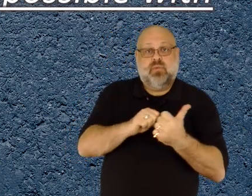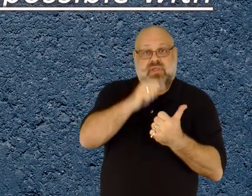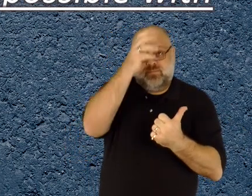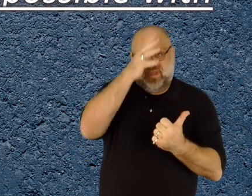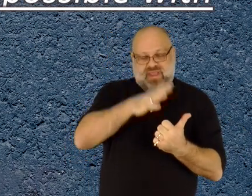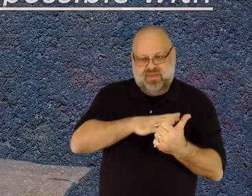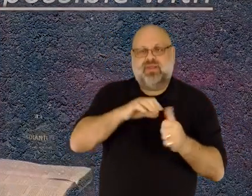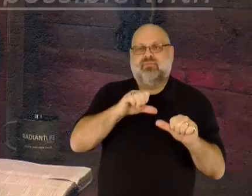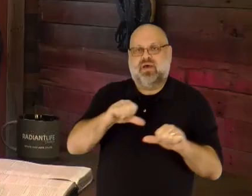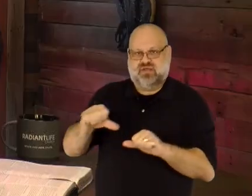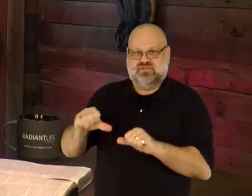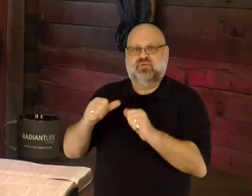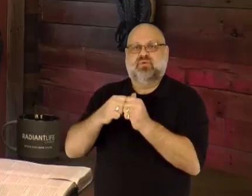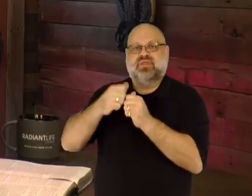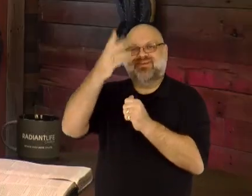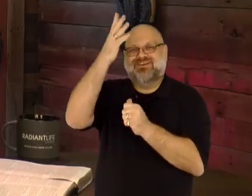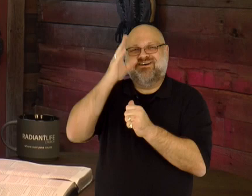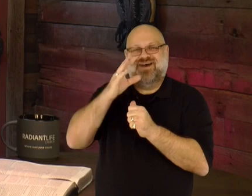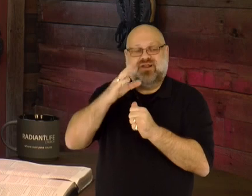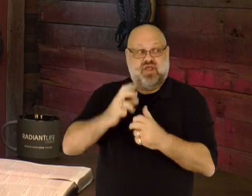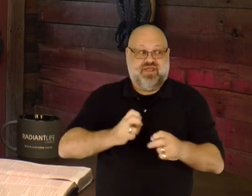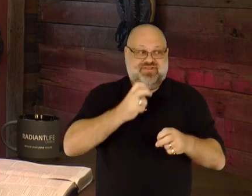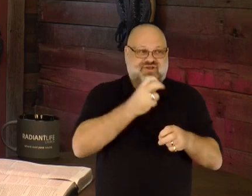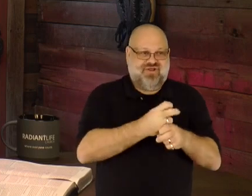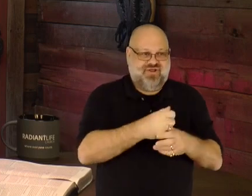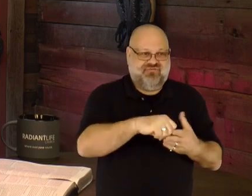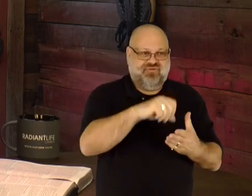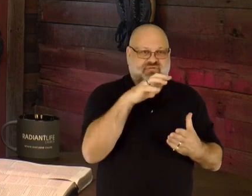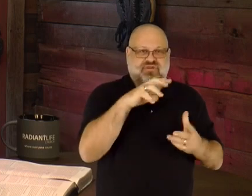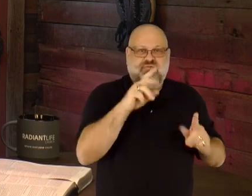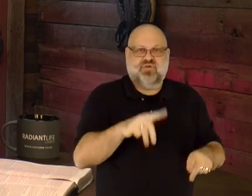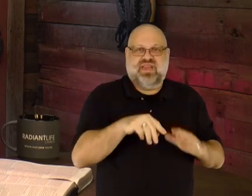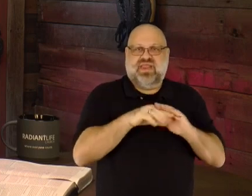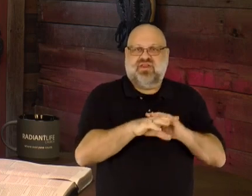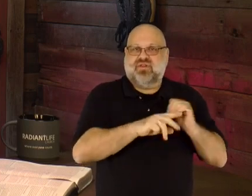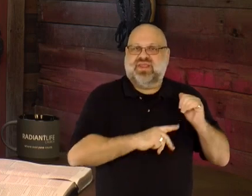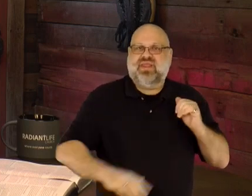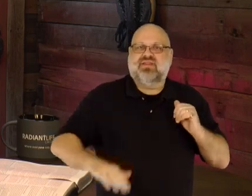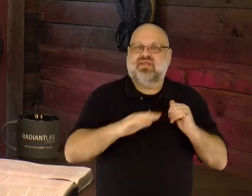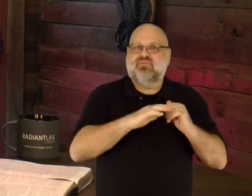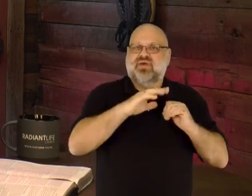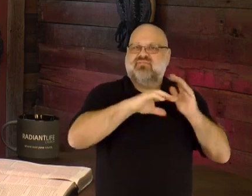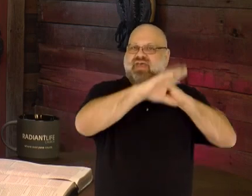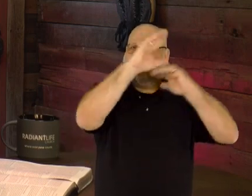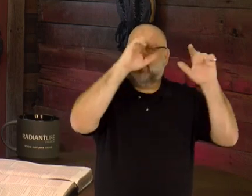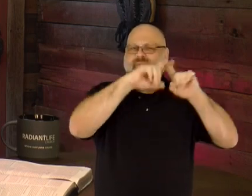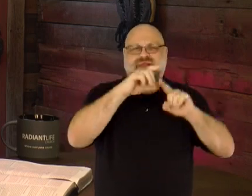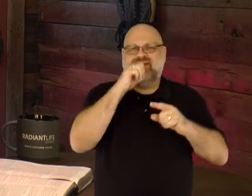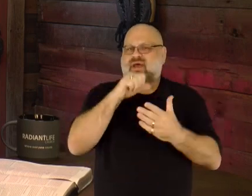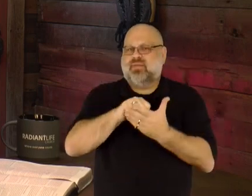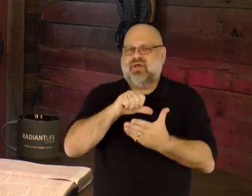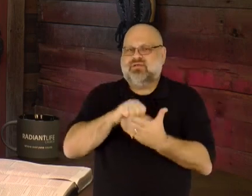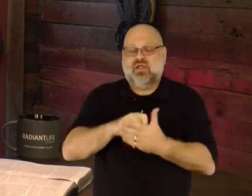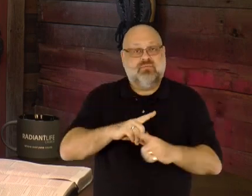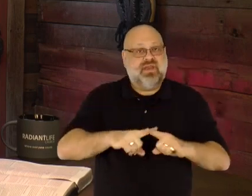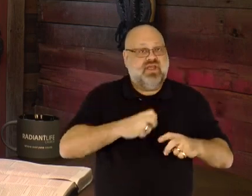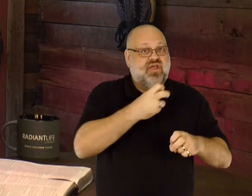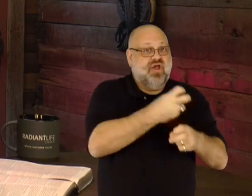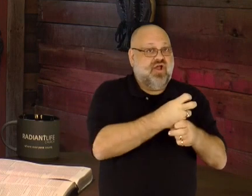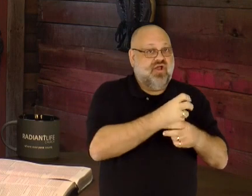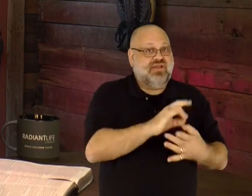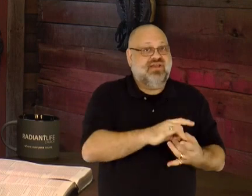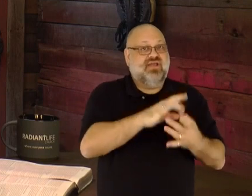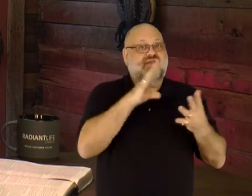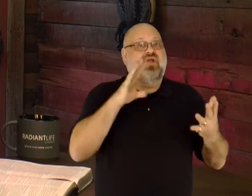possible with God.' It's hard for a rich person to enter the kingdom of heaven, but not impossible. It's hard to let go of